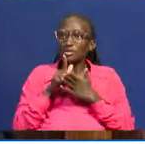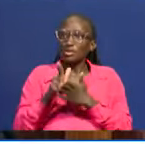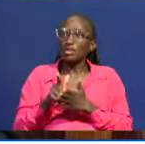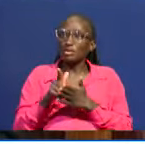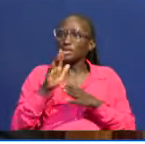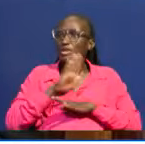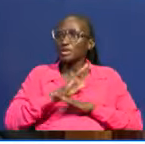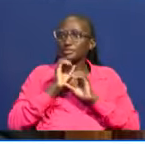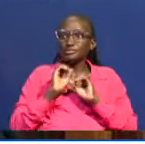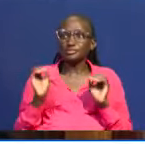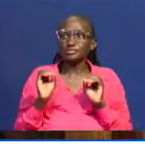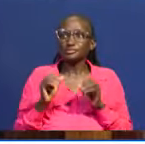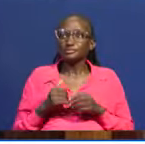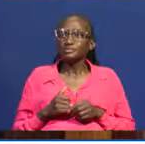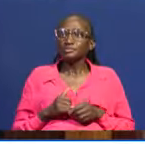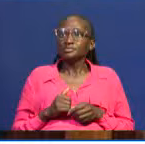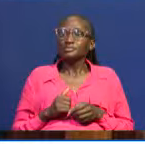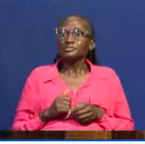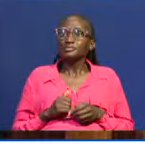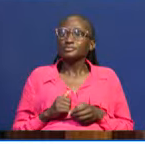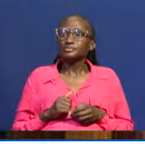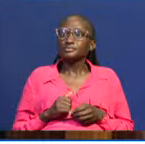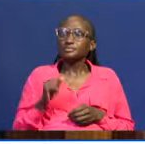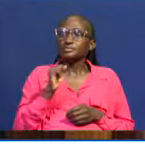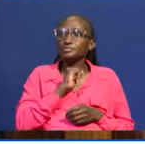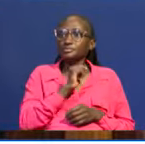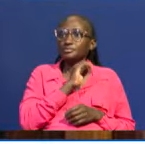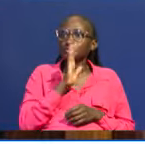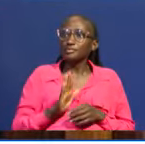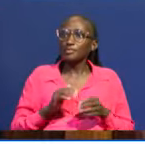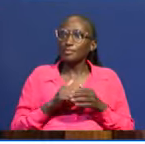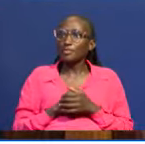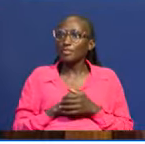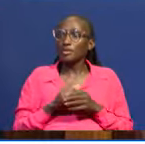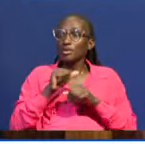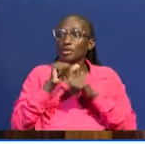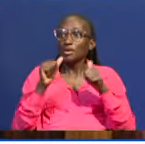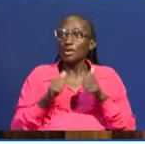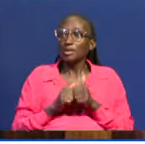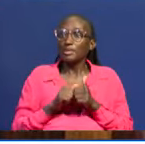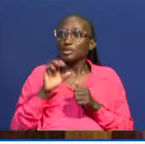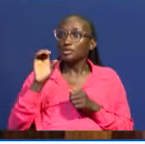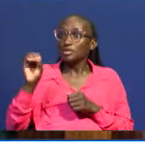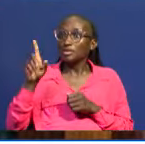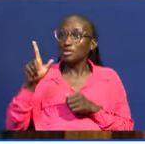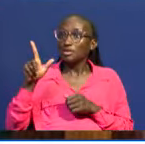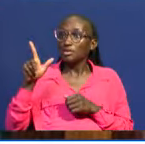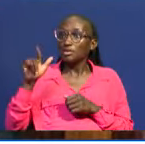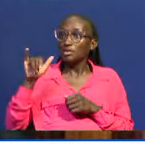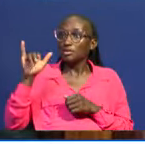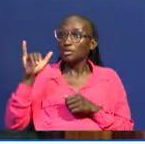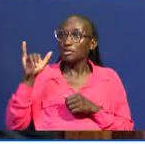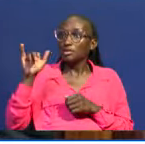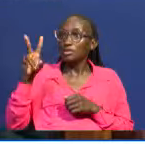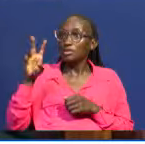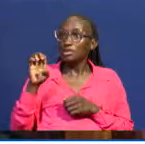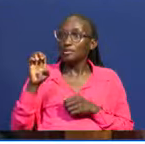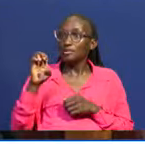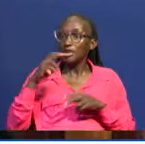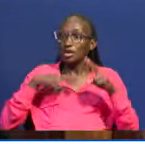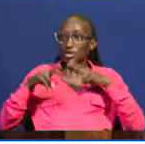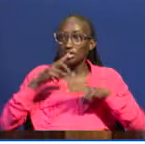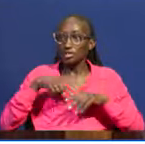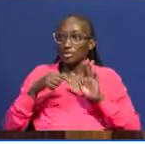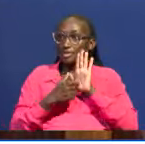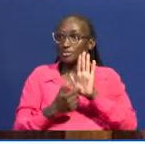not substantiated. Senator, in terms of Olive Gardens, we have been